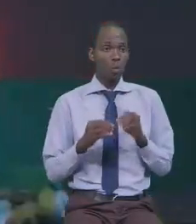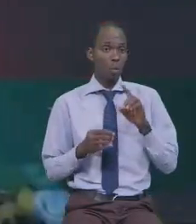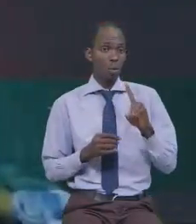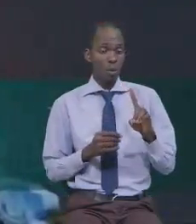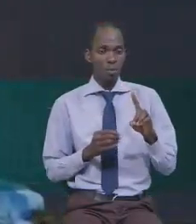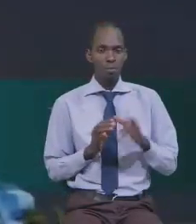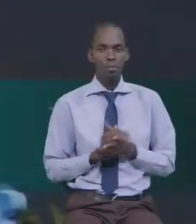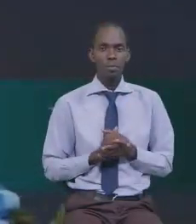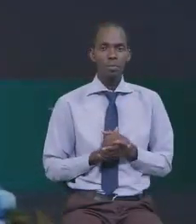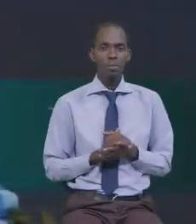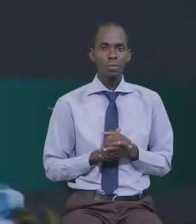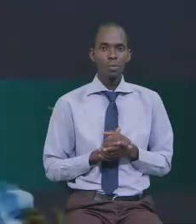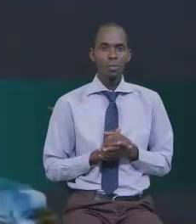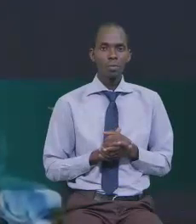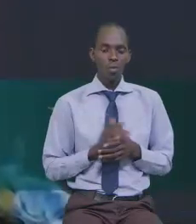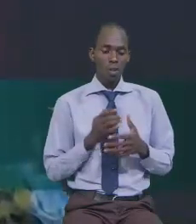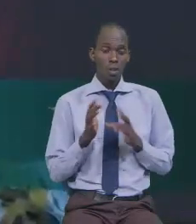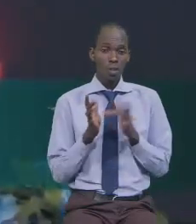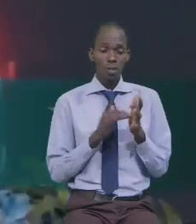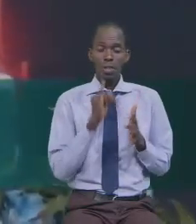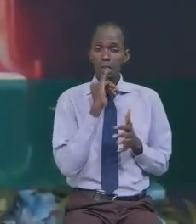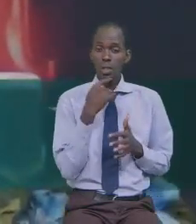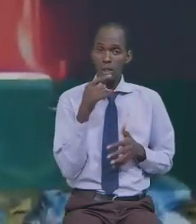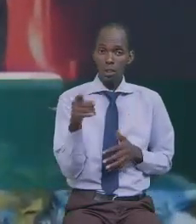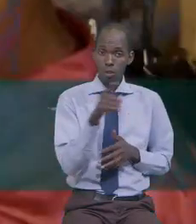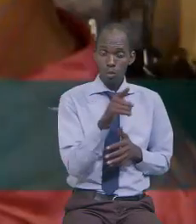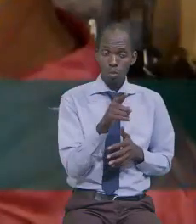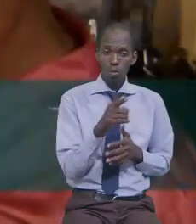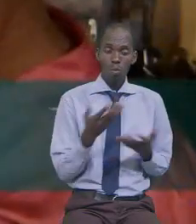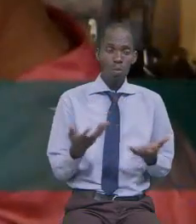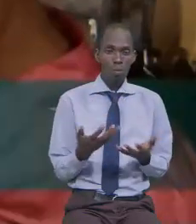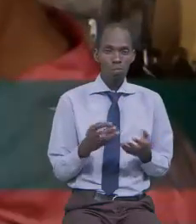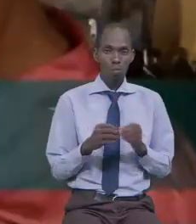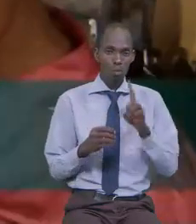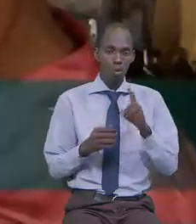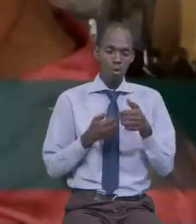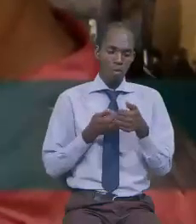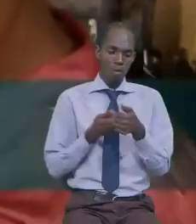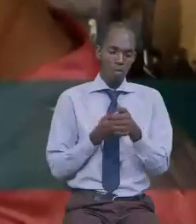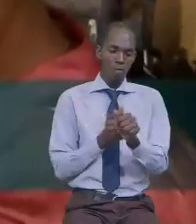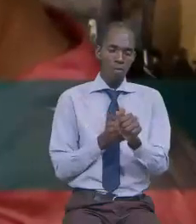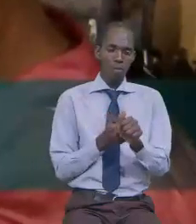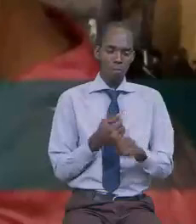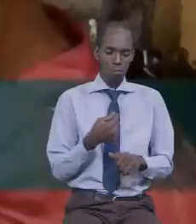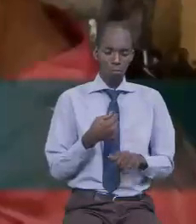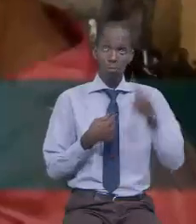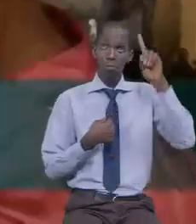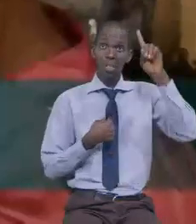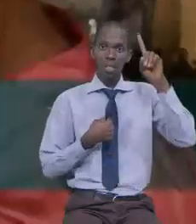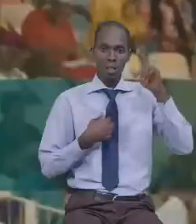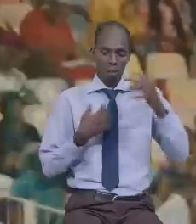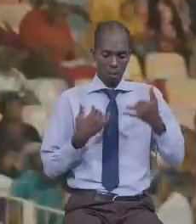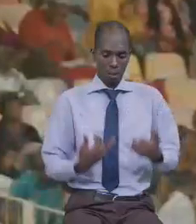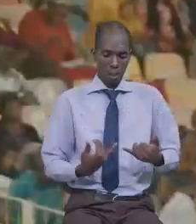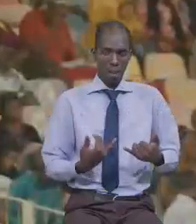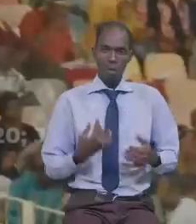Number one, follow me now, always, in all things.